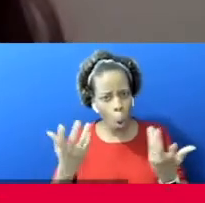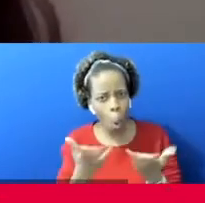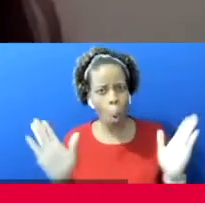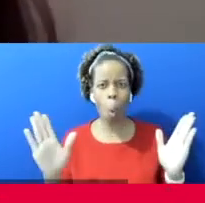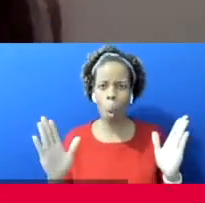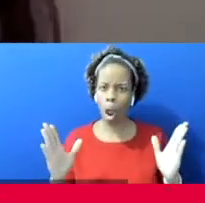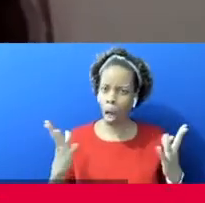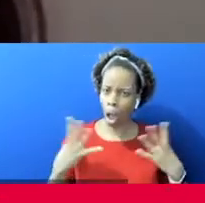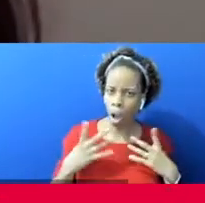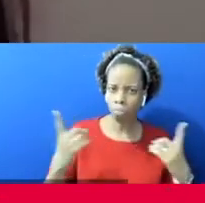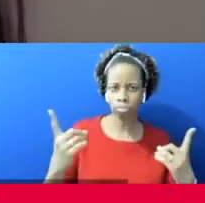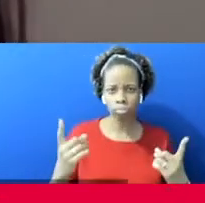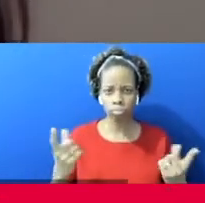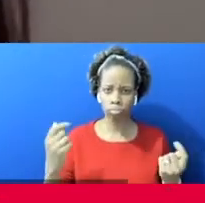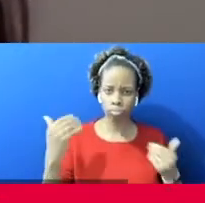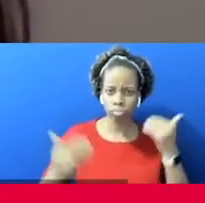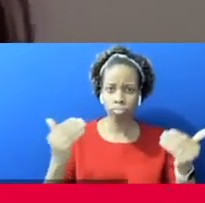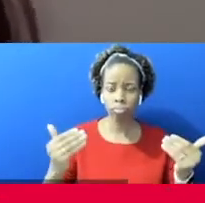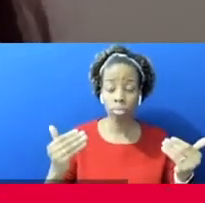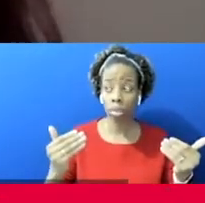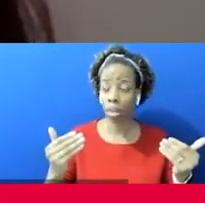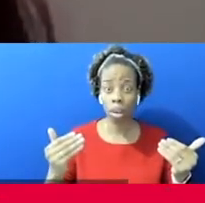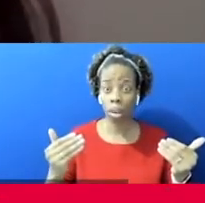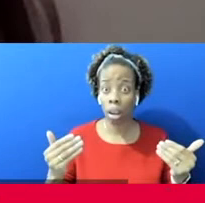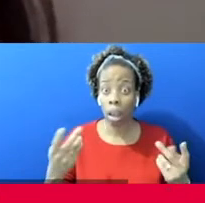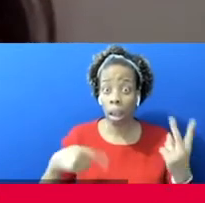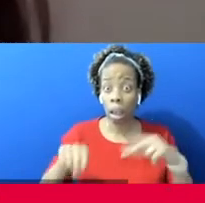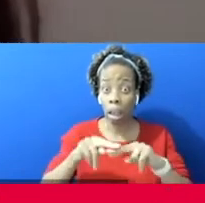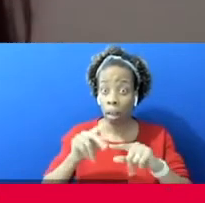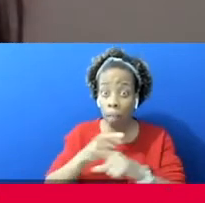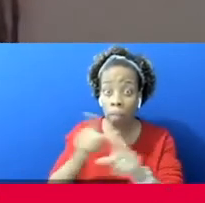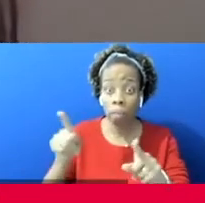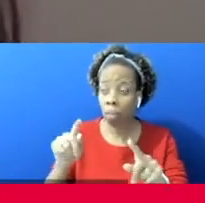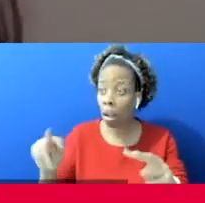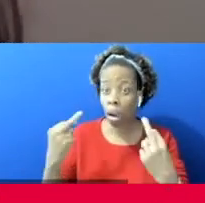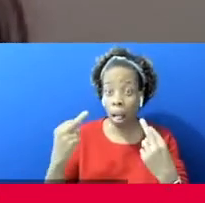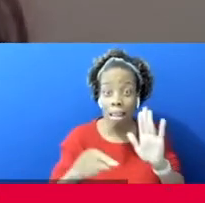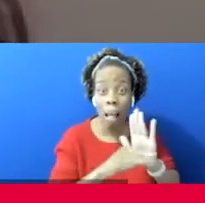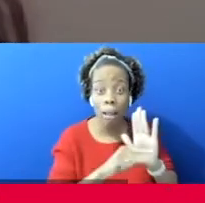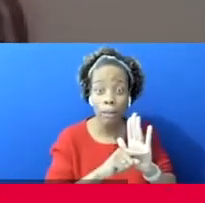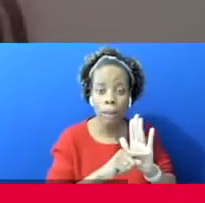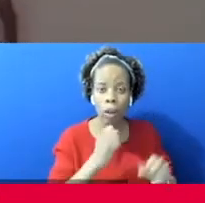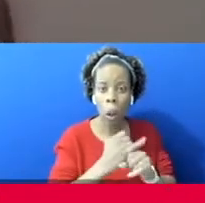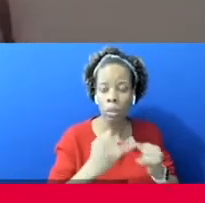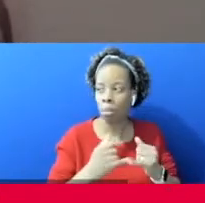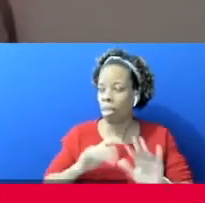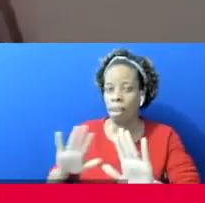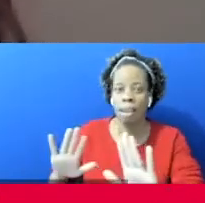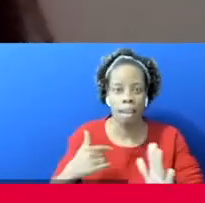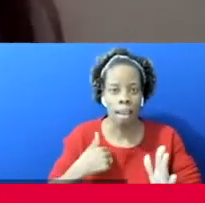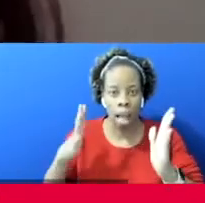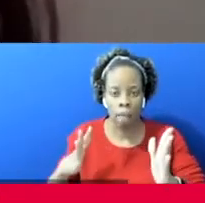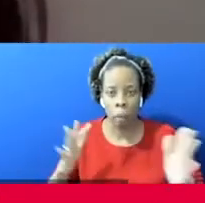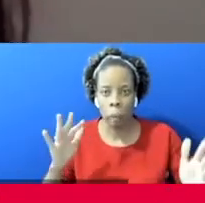So if there's any sort of like dissent to that sort of narrative, then they get very, very defensive. And during the course of the Goldsmiths occupation,